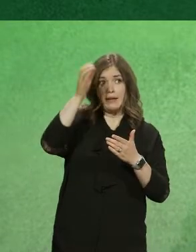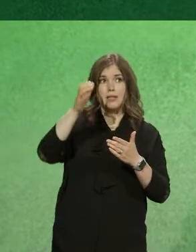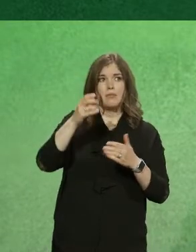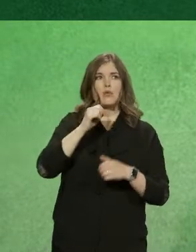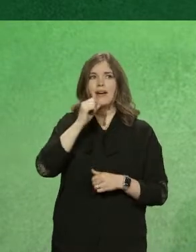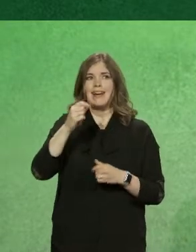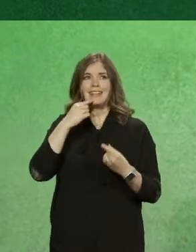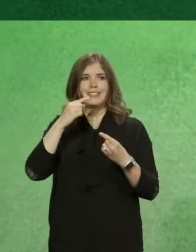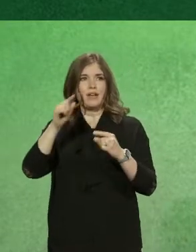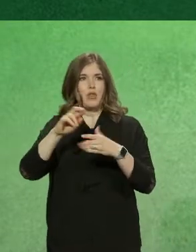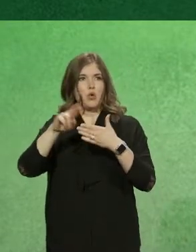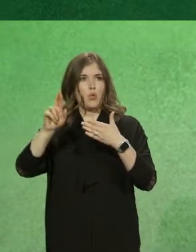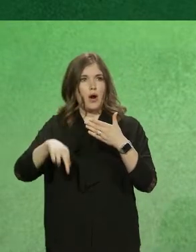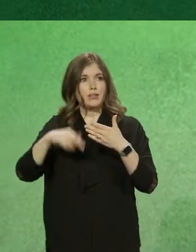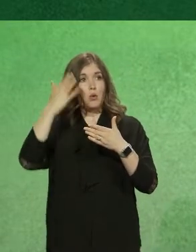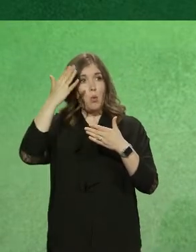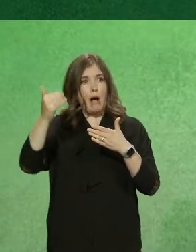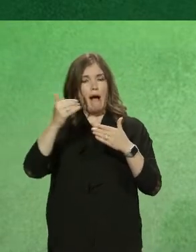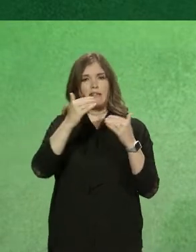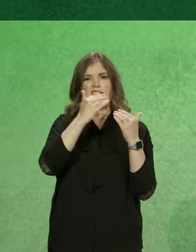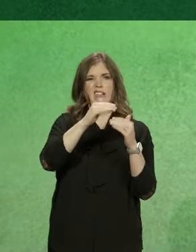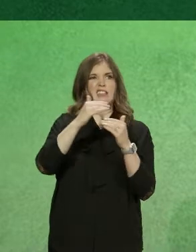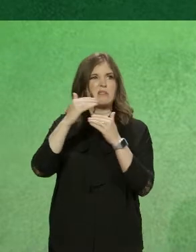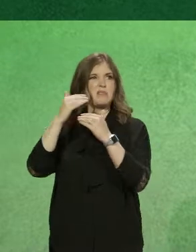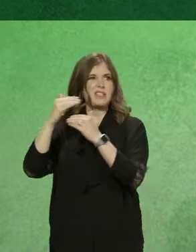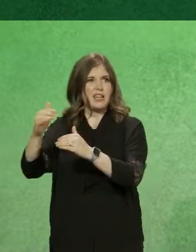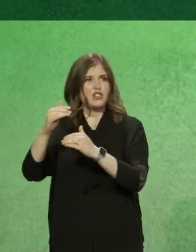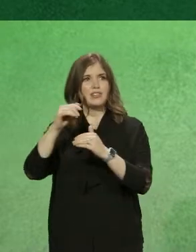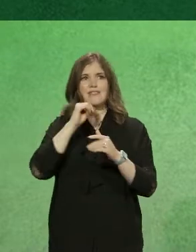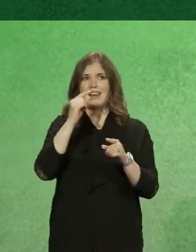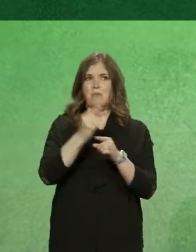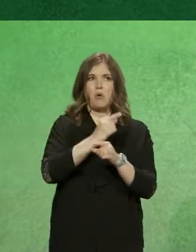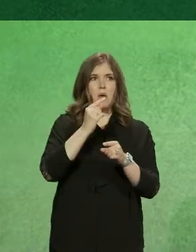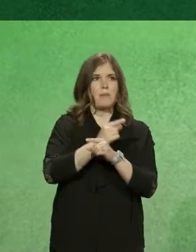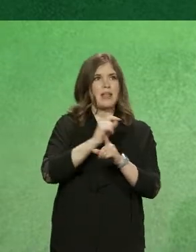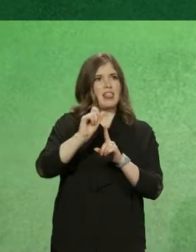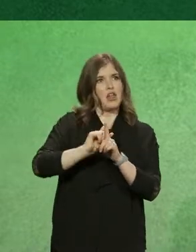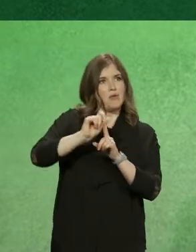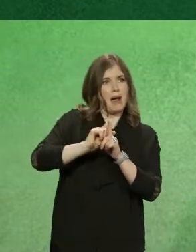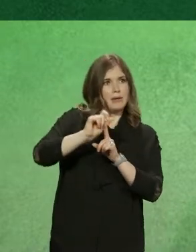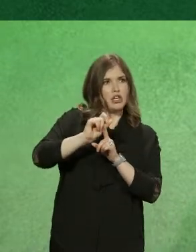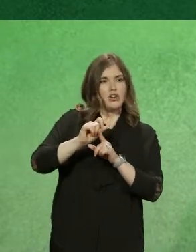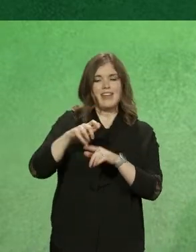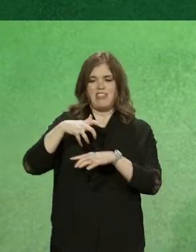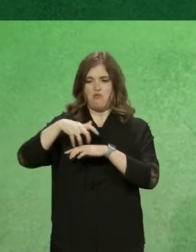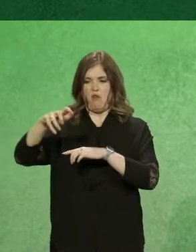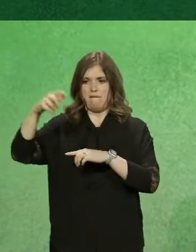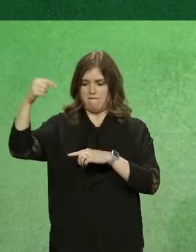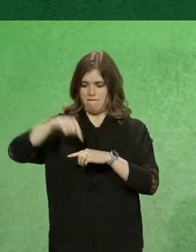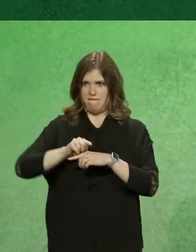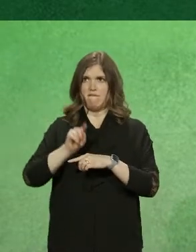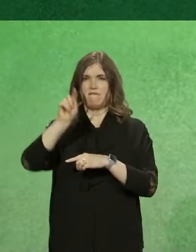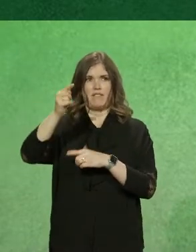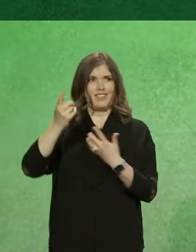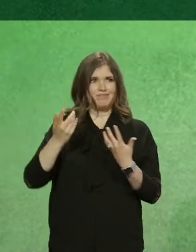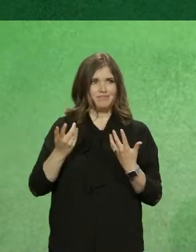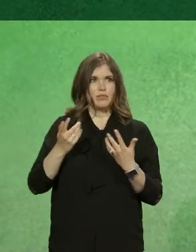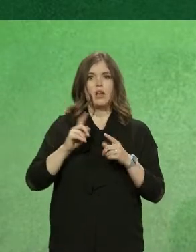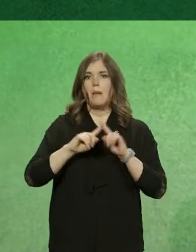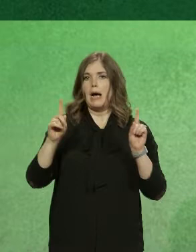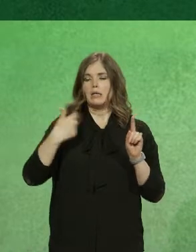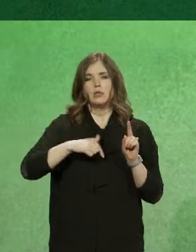to the limitations of an inappropriate thermometer and a rough reflective surface. But we did not give